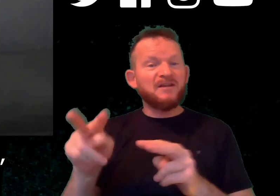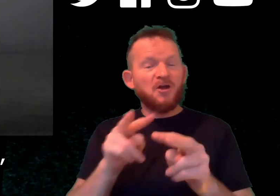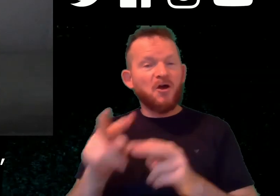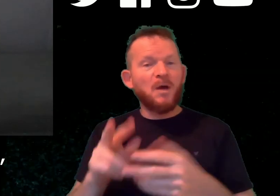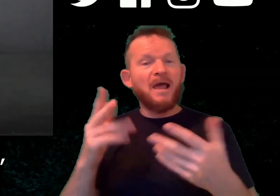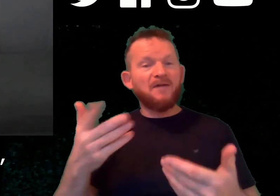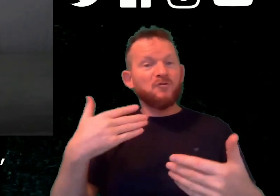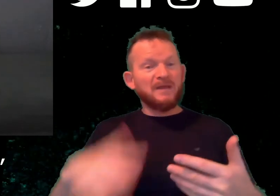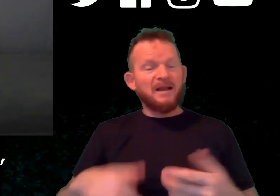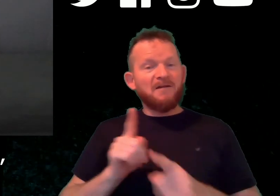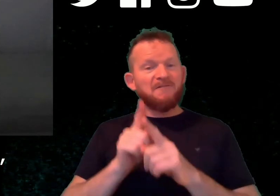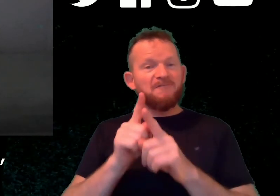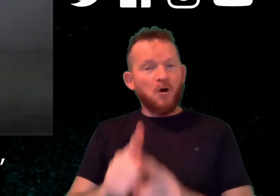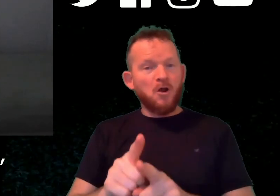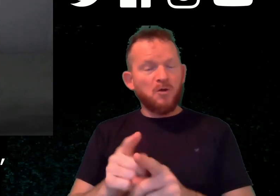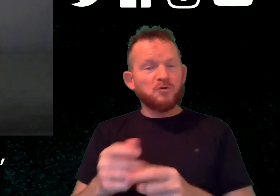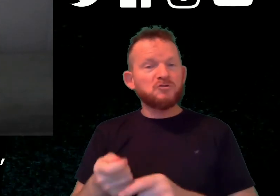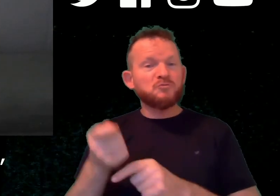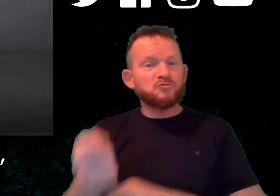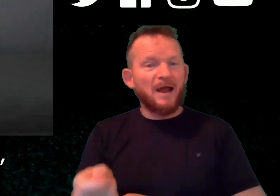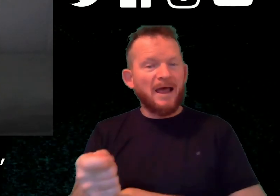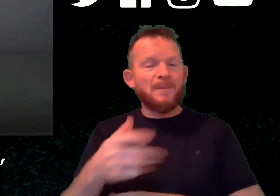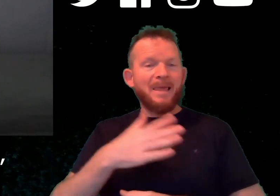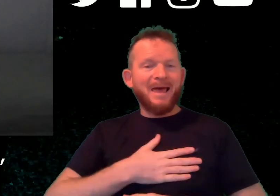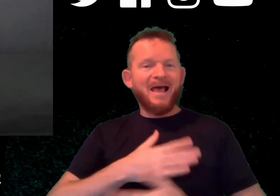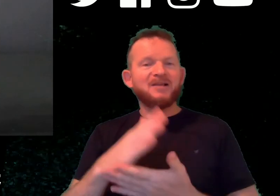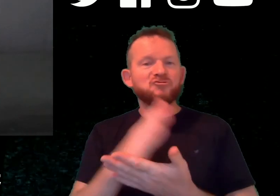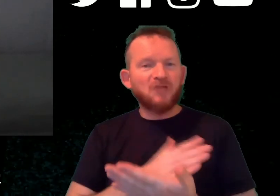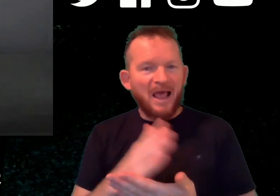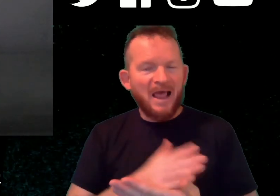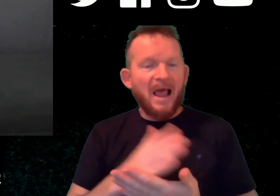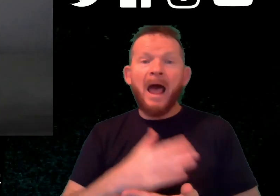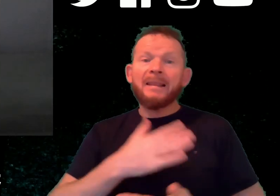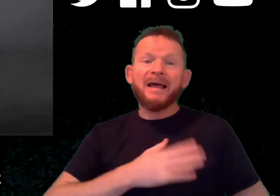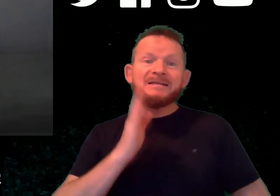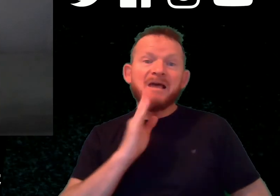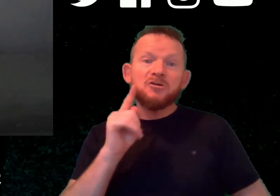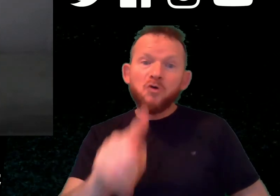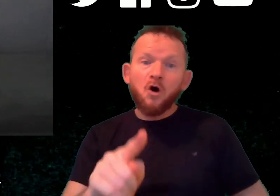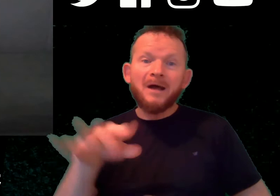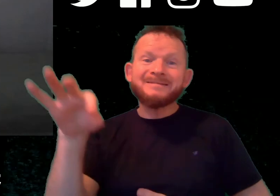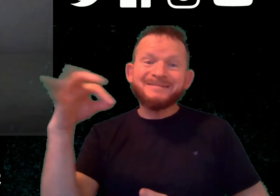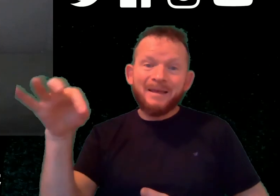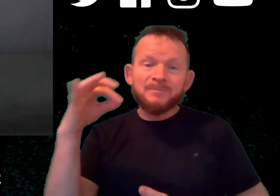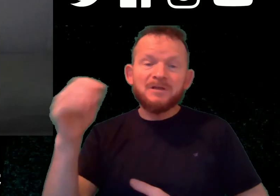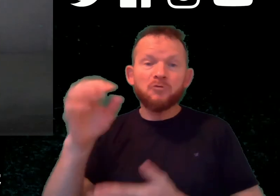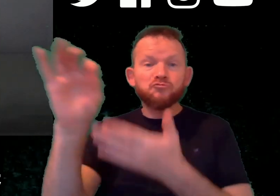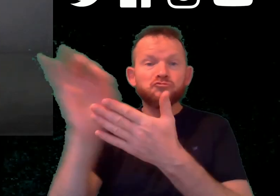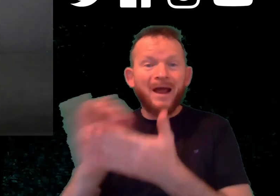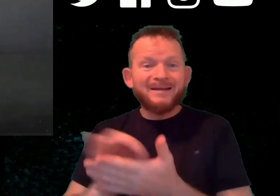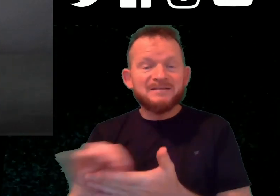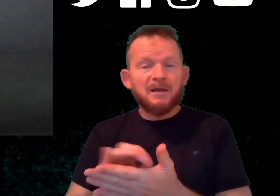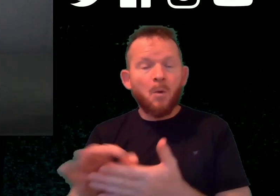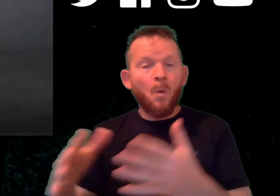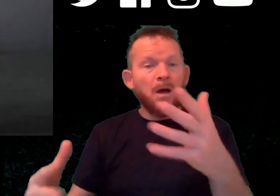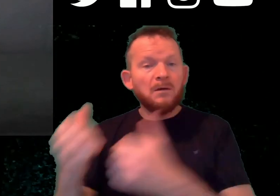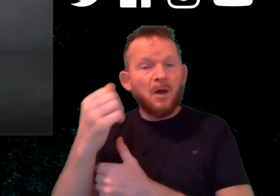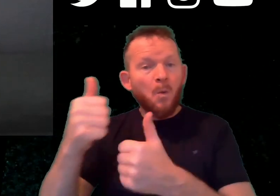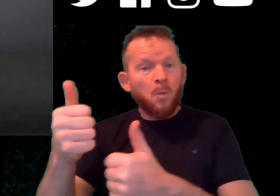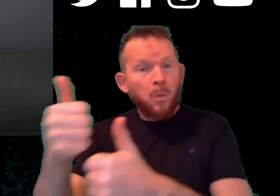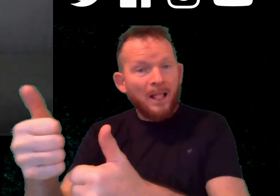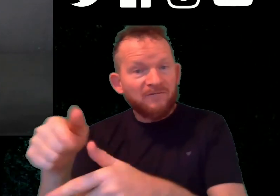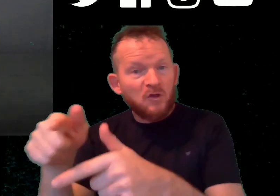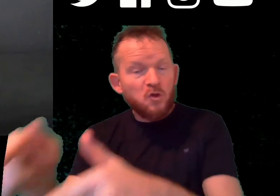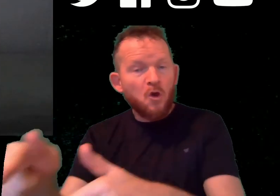please do follow, subscribe, like, share and comment below. I'd love to hear from you if you've got any tips for writing, anything that works